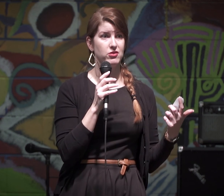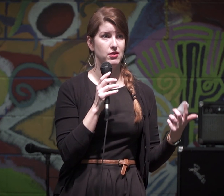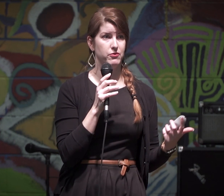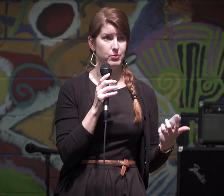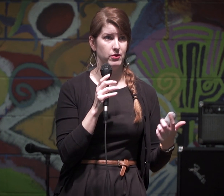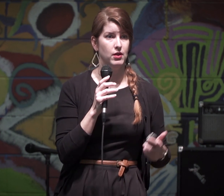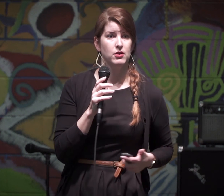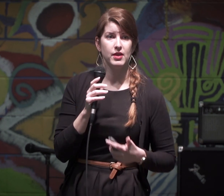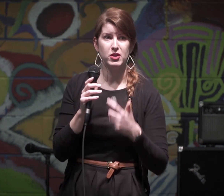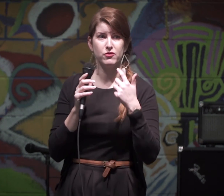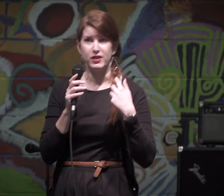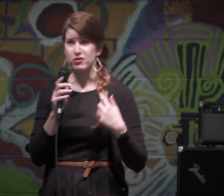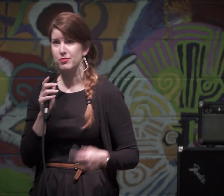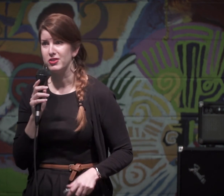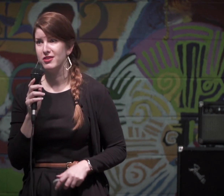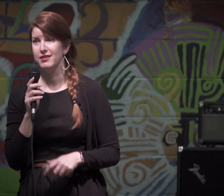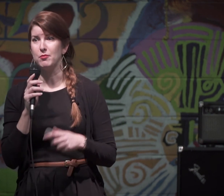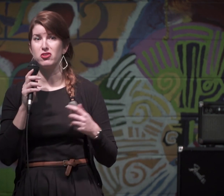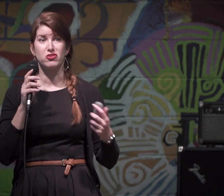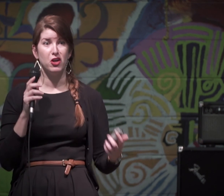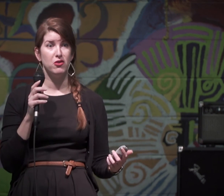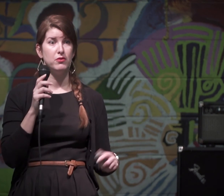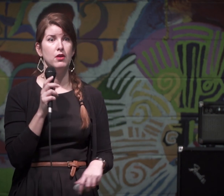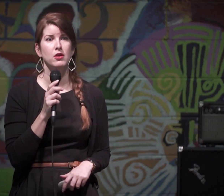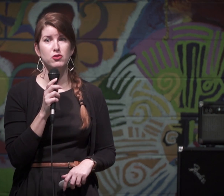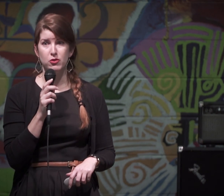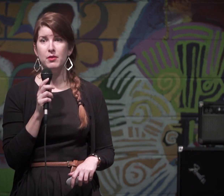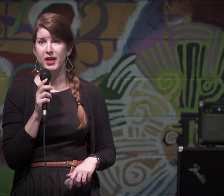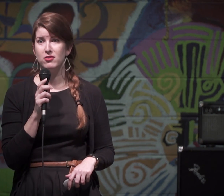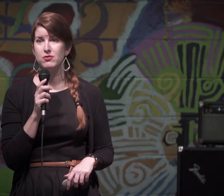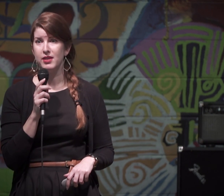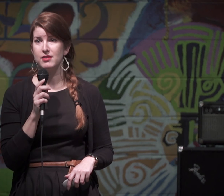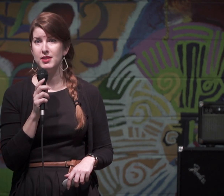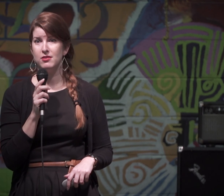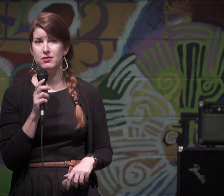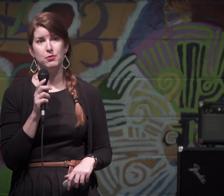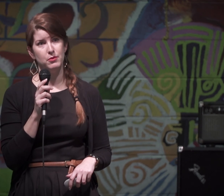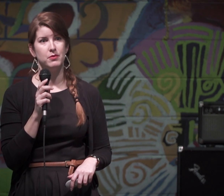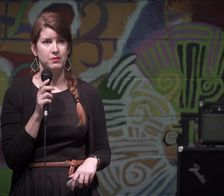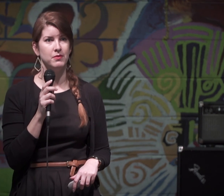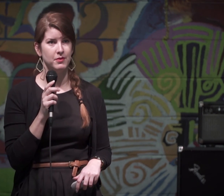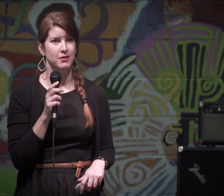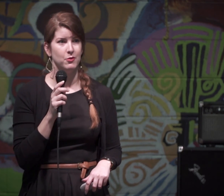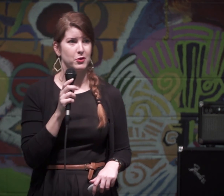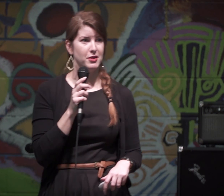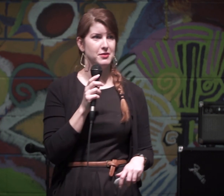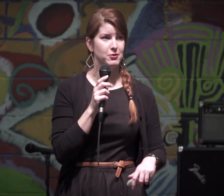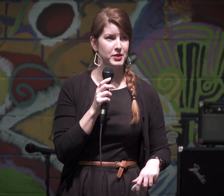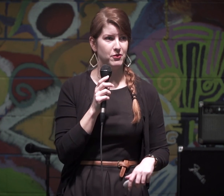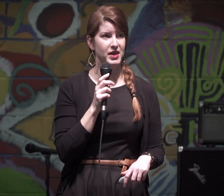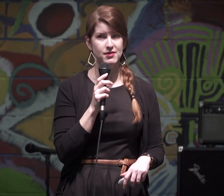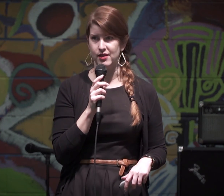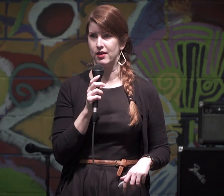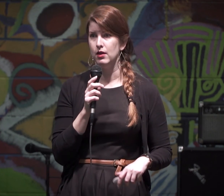is actually nonverbal. So that means your facial expression, that means your tone. So you can imagine those text messages, we're causing a